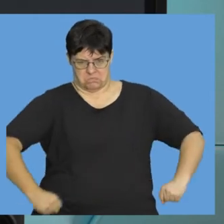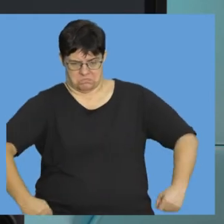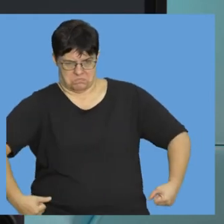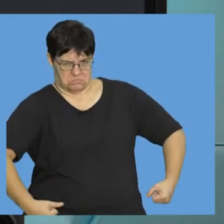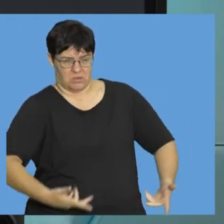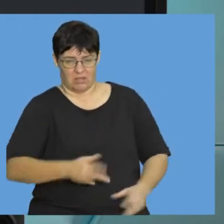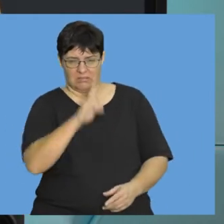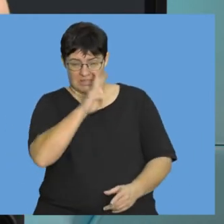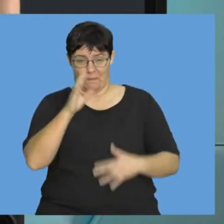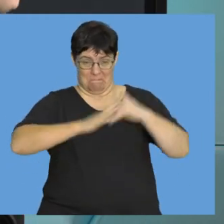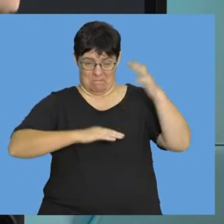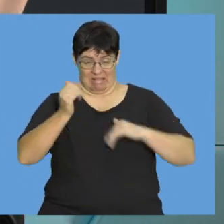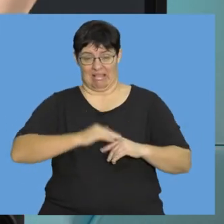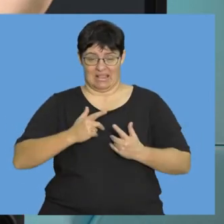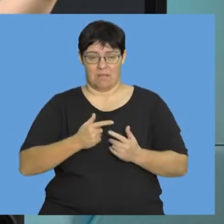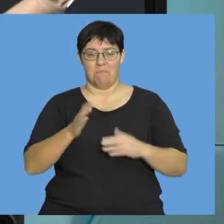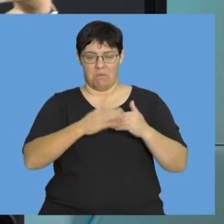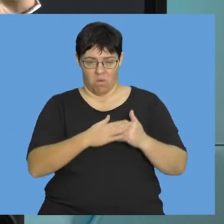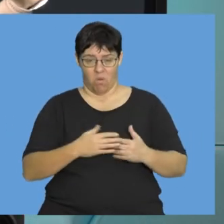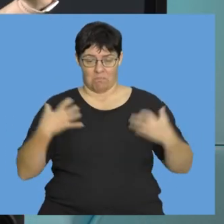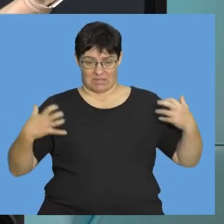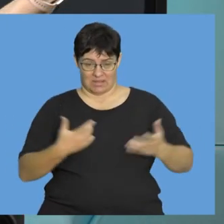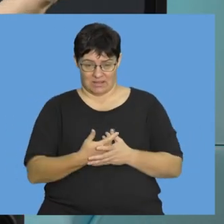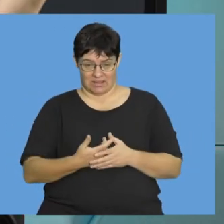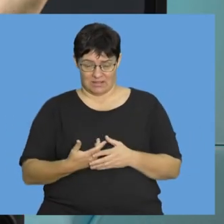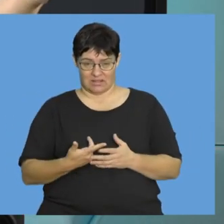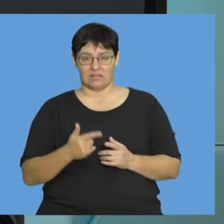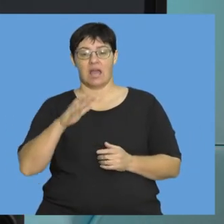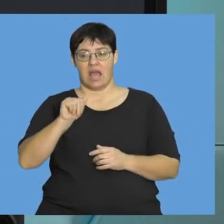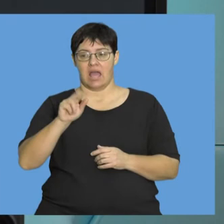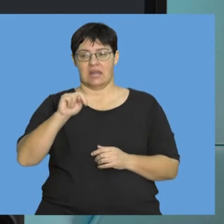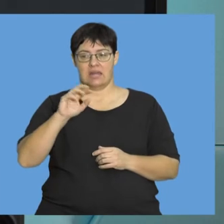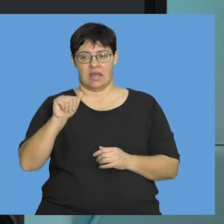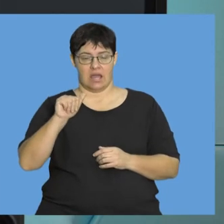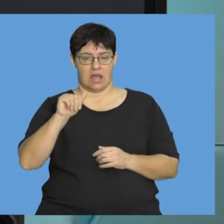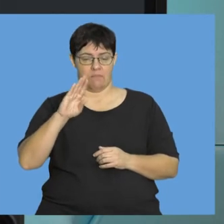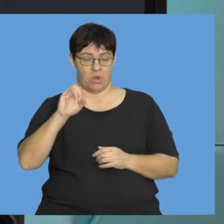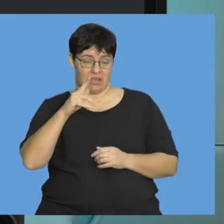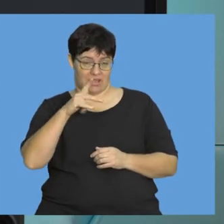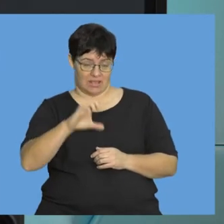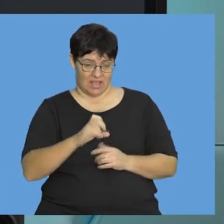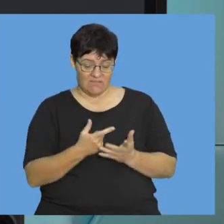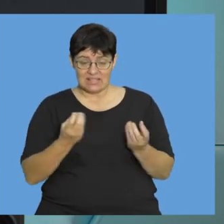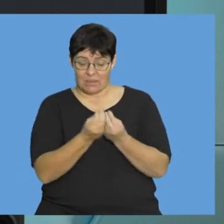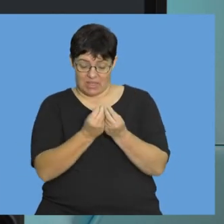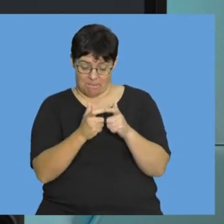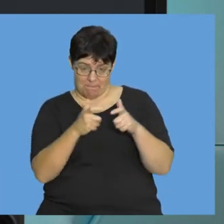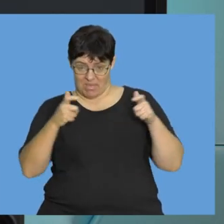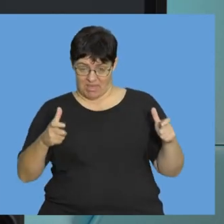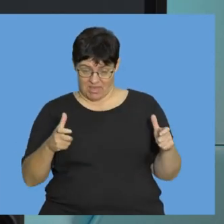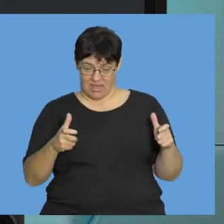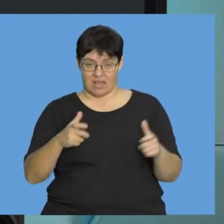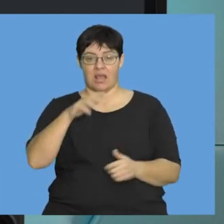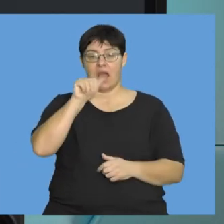and that, right? What are they building? They're building up all these muscles. Okay, that's anabolic. So if I make something